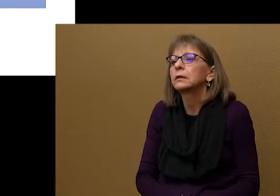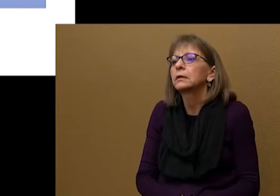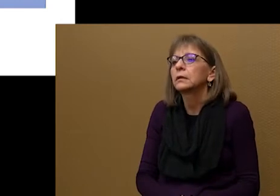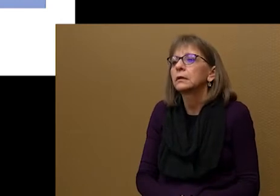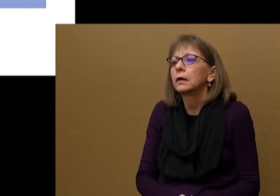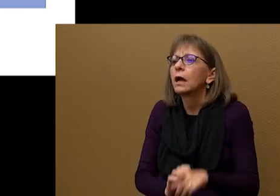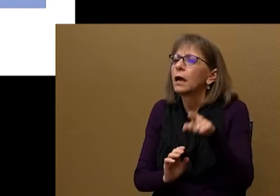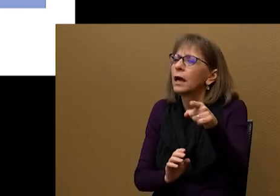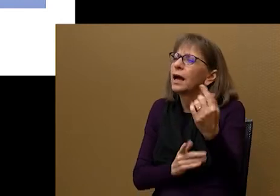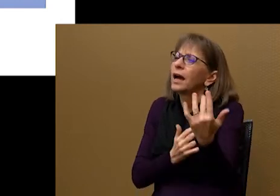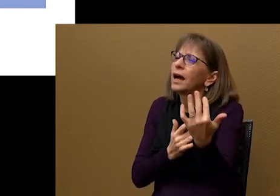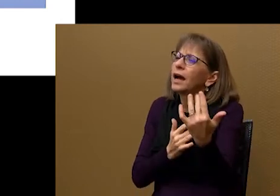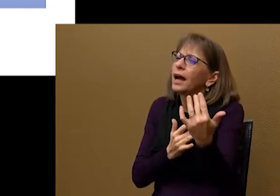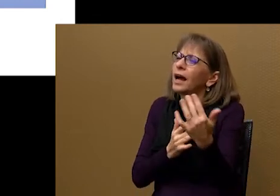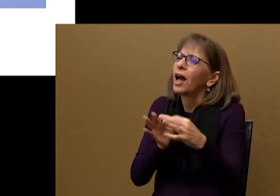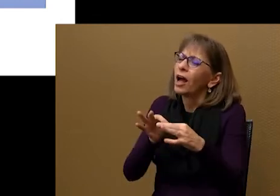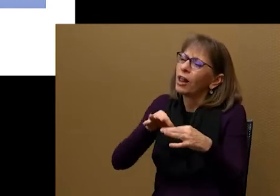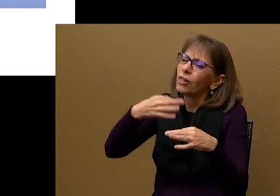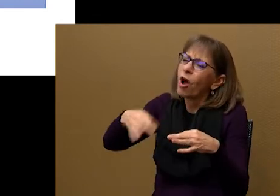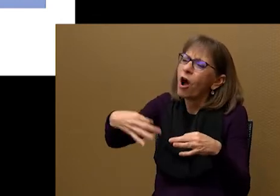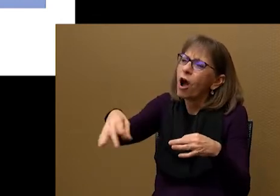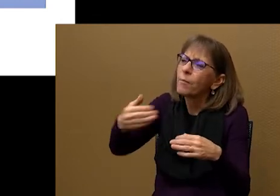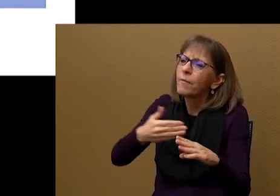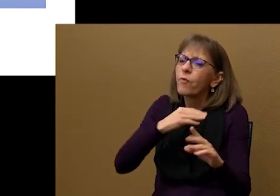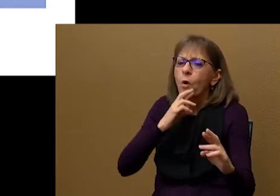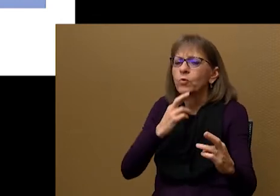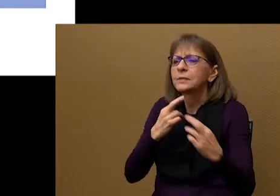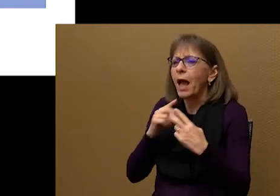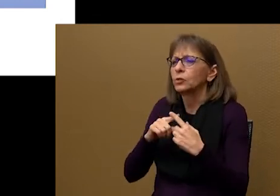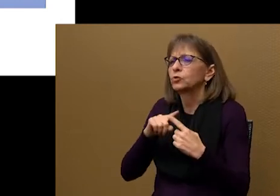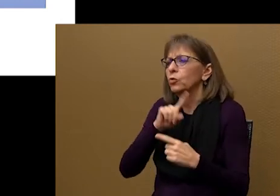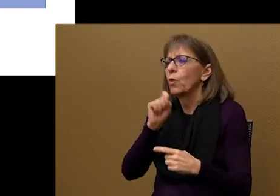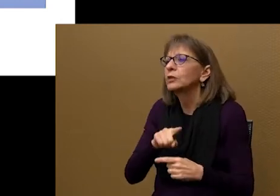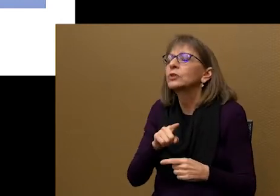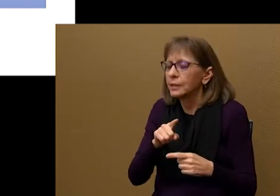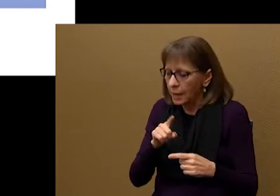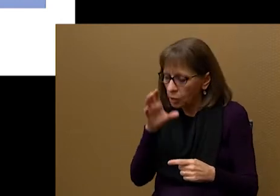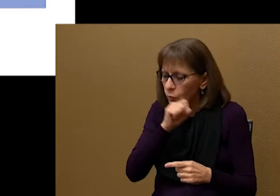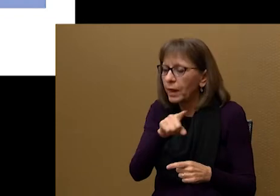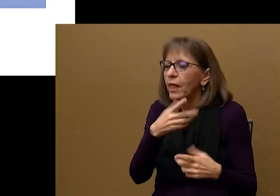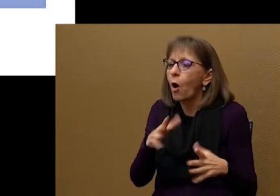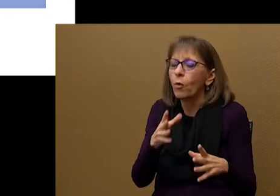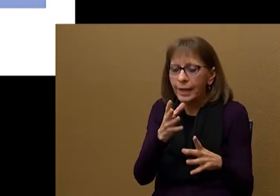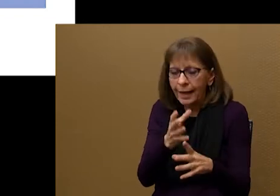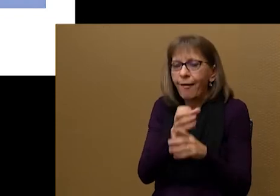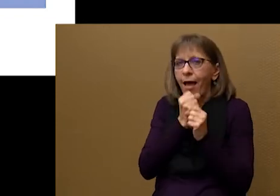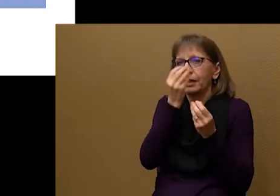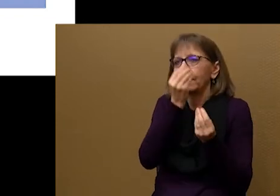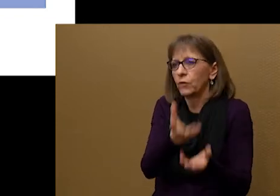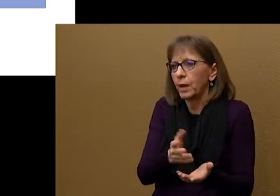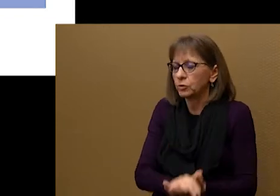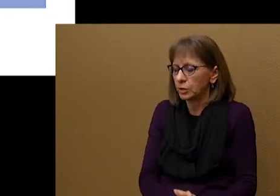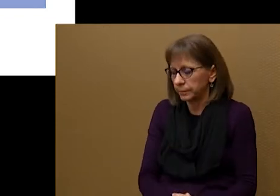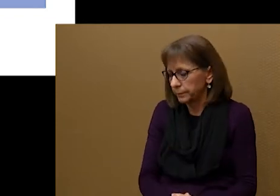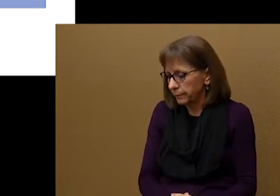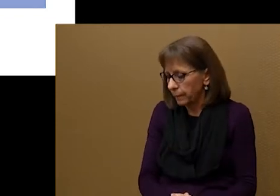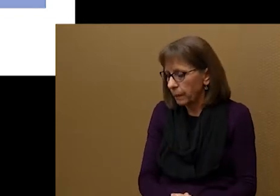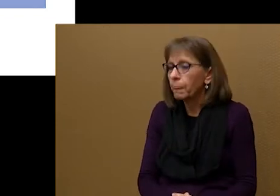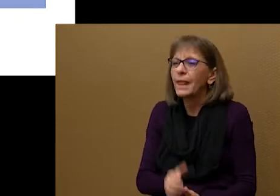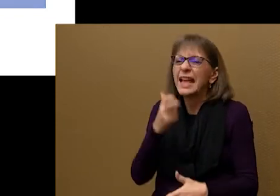course. Long delays before responding to questions. This is assuming they've been able to hear or receive the